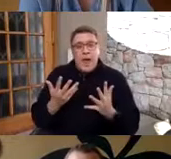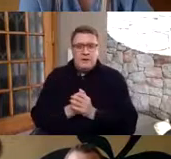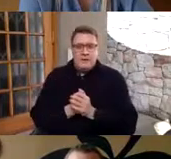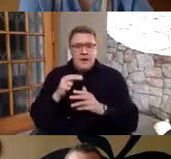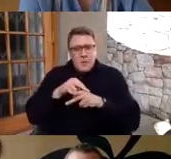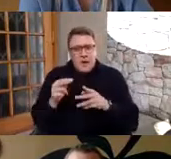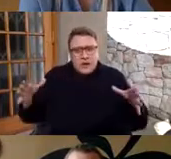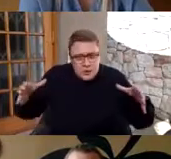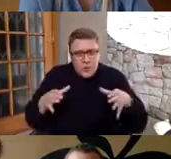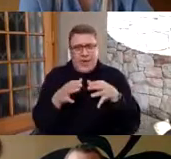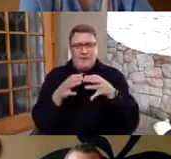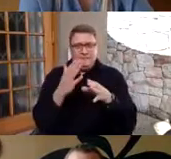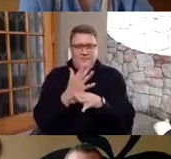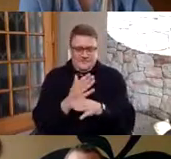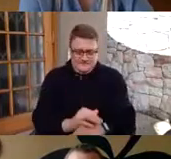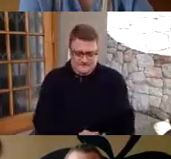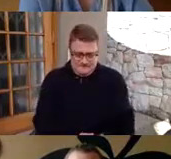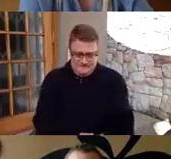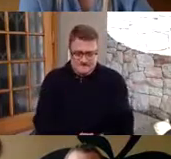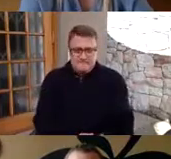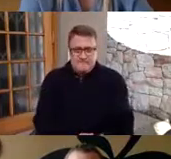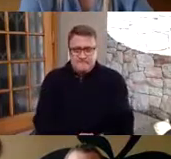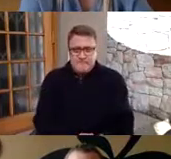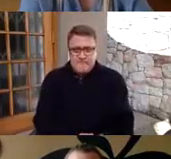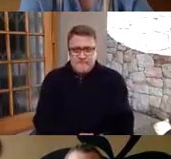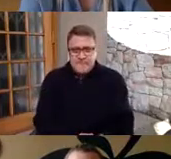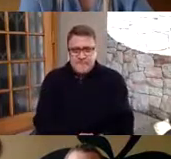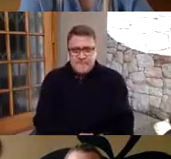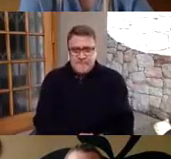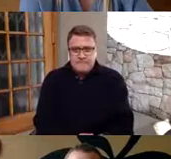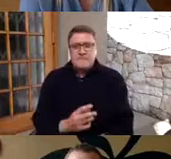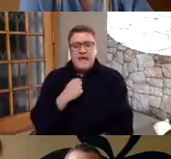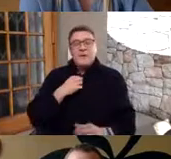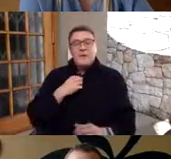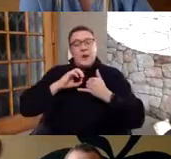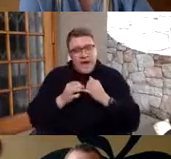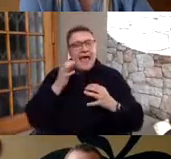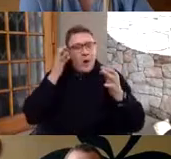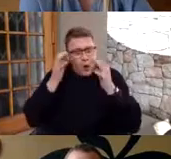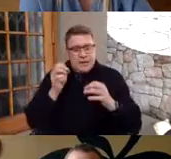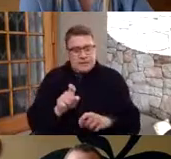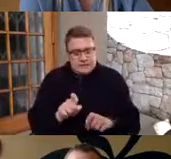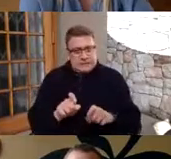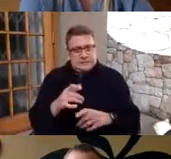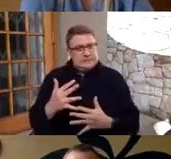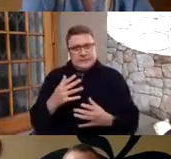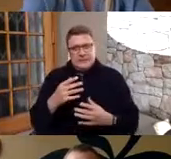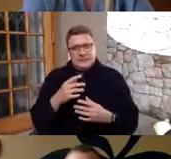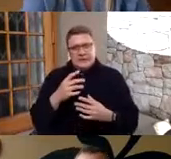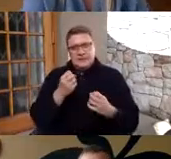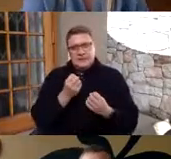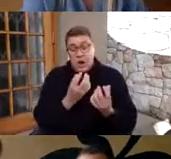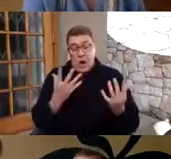together. Mix. Ice. 00. I will attempt to play audio. However, there's quite a lot happening